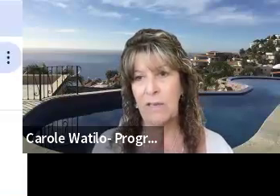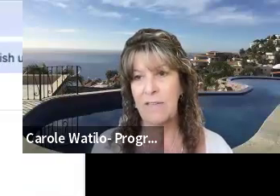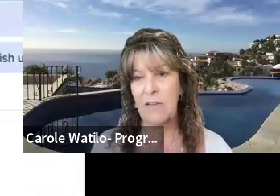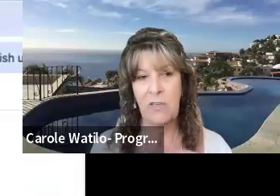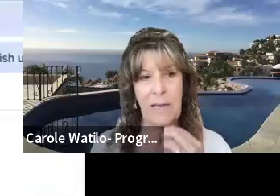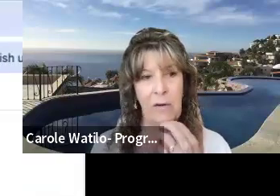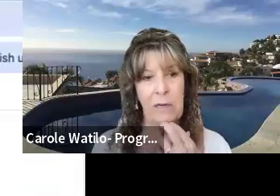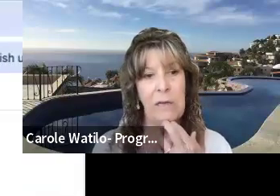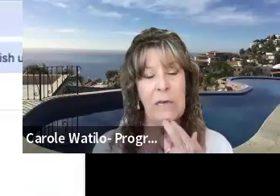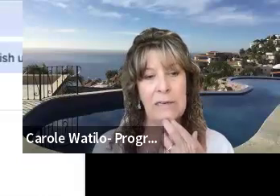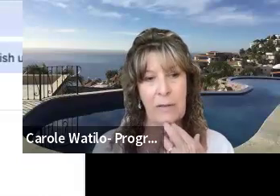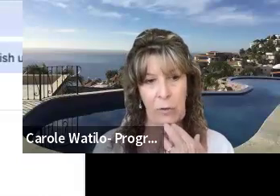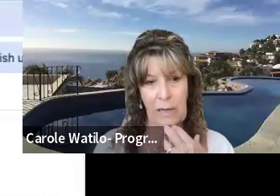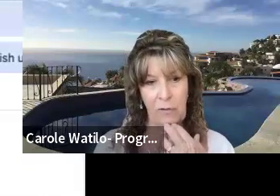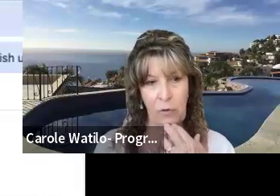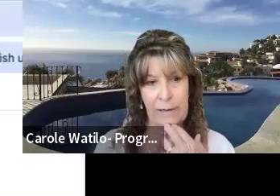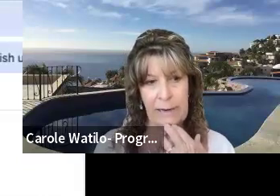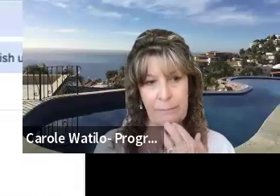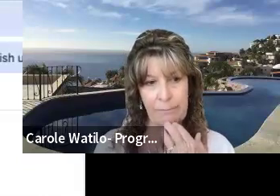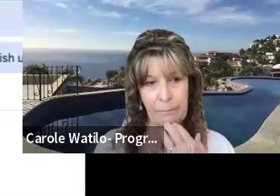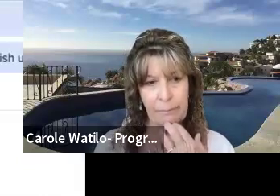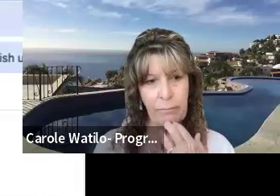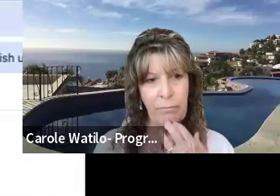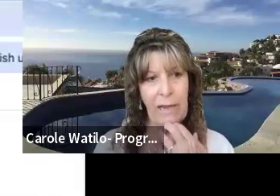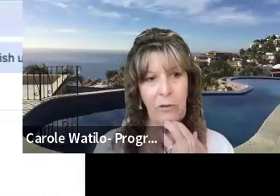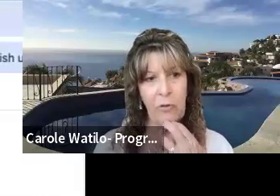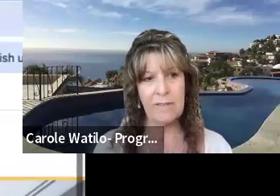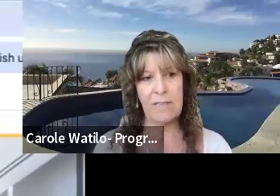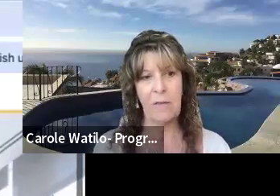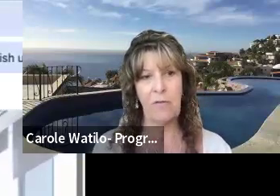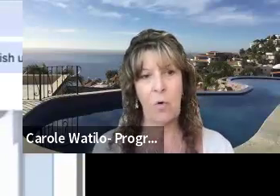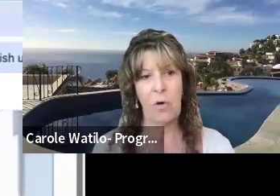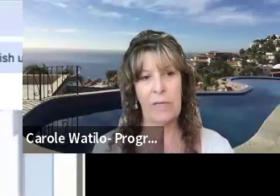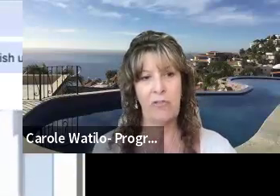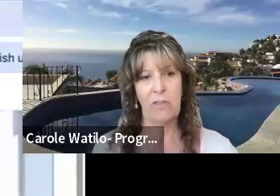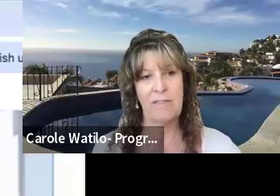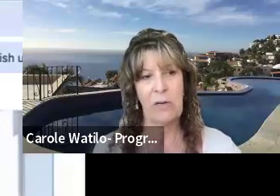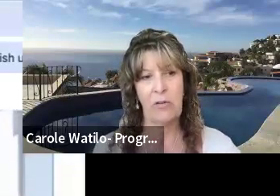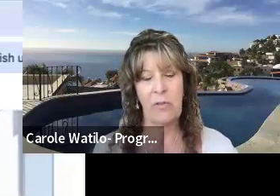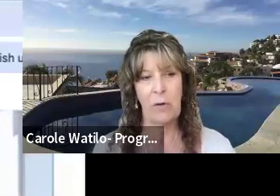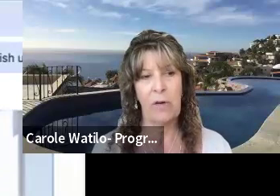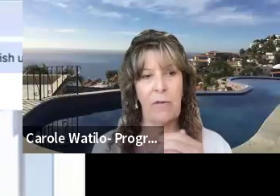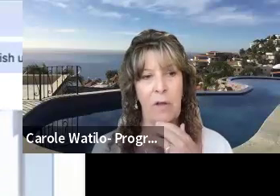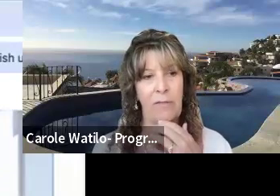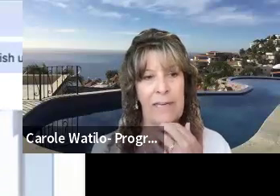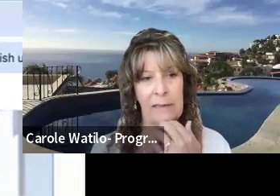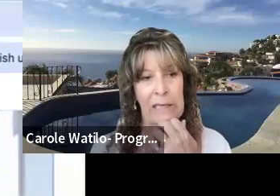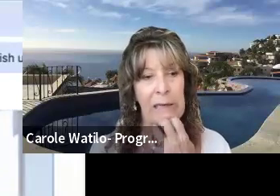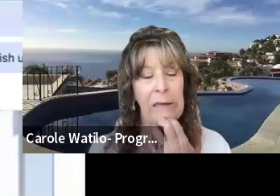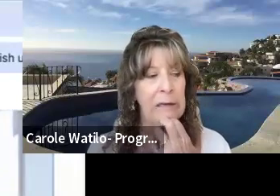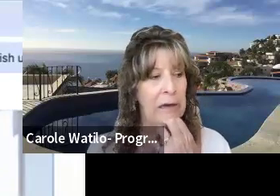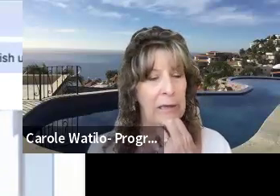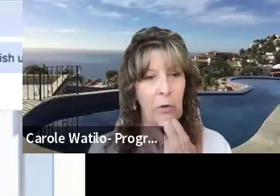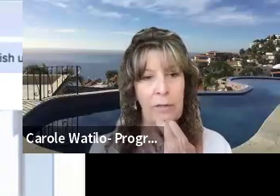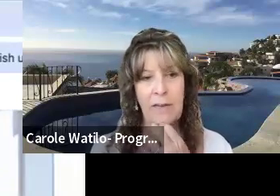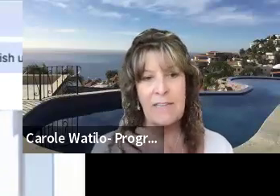is an organization down in Southern California. And you can see the 4 regional centers that are involved: